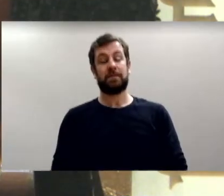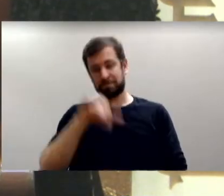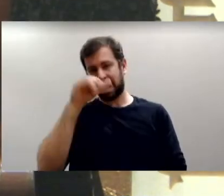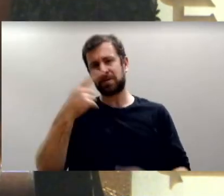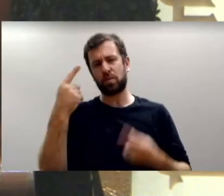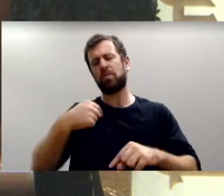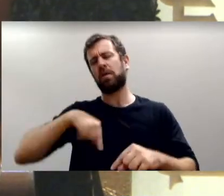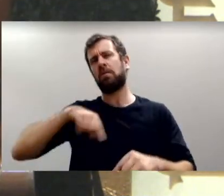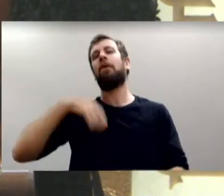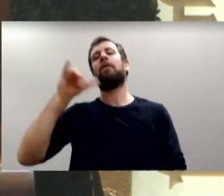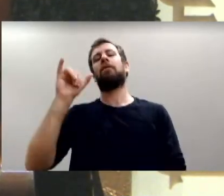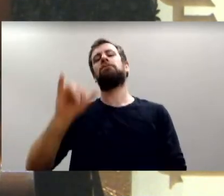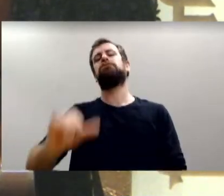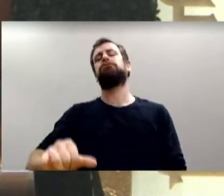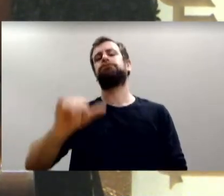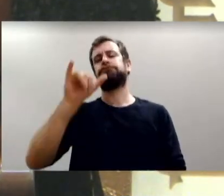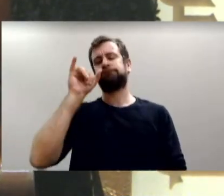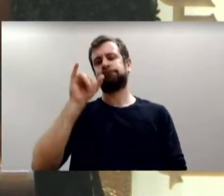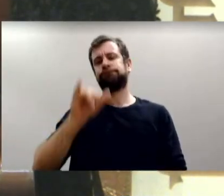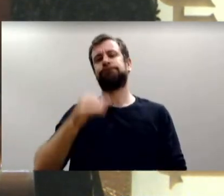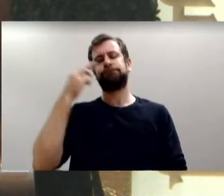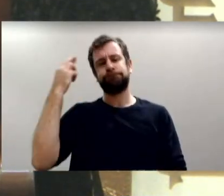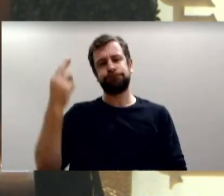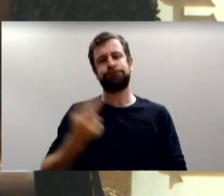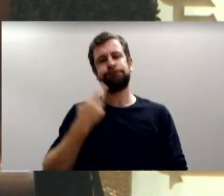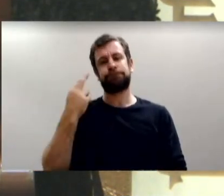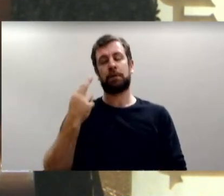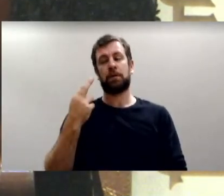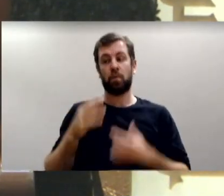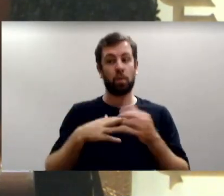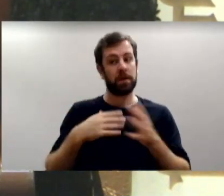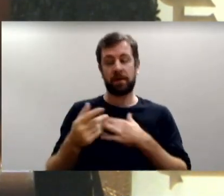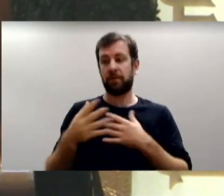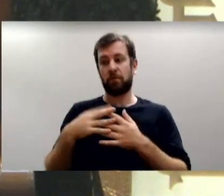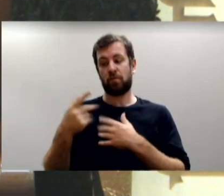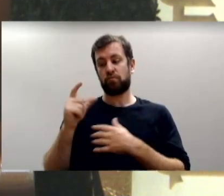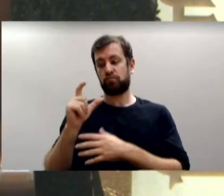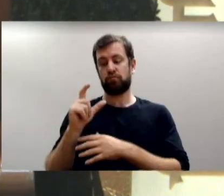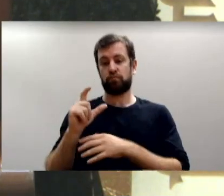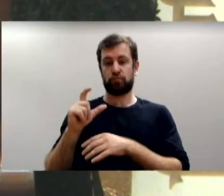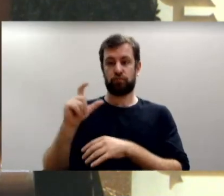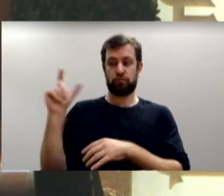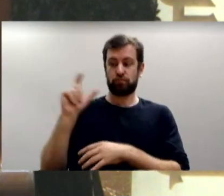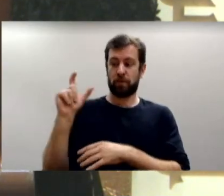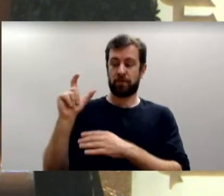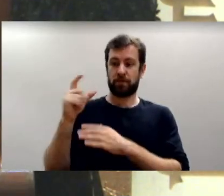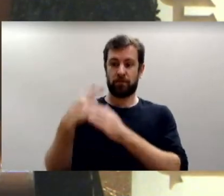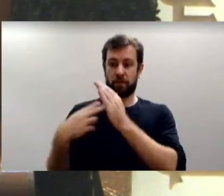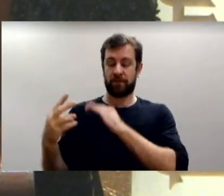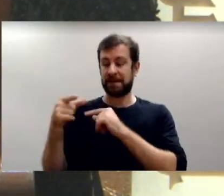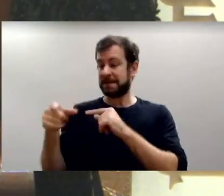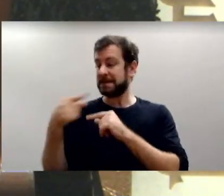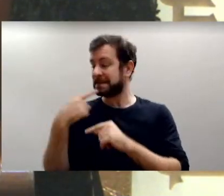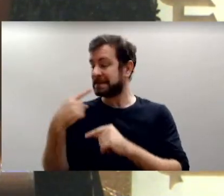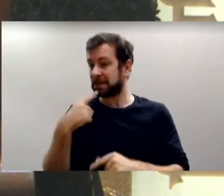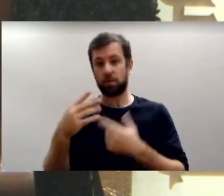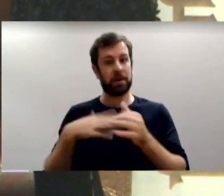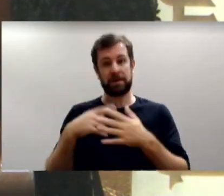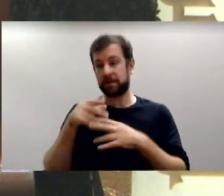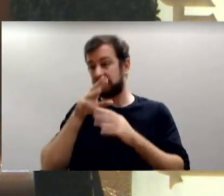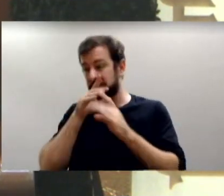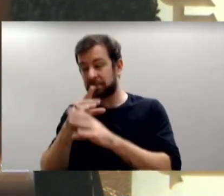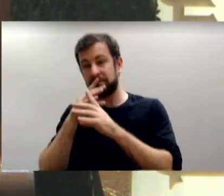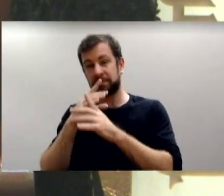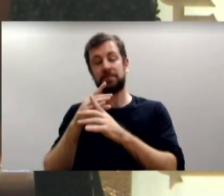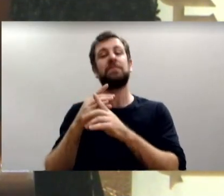that whatever the Prophet says, according to the Surah An-Najm, whatever he utters comes from